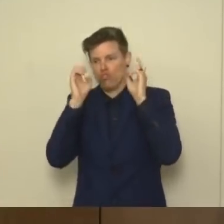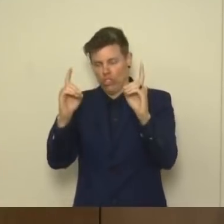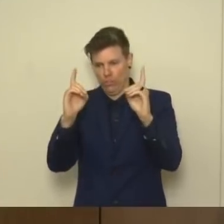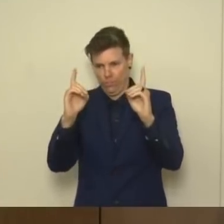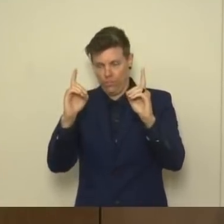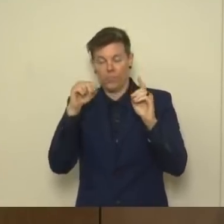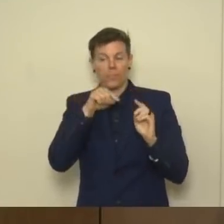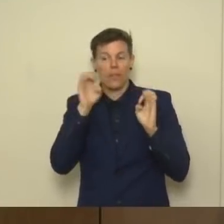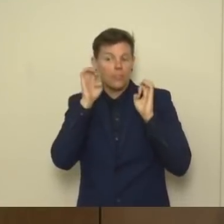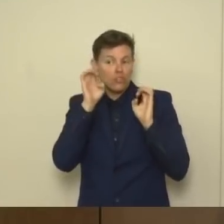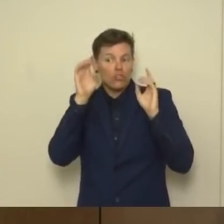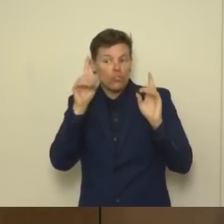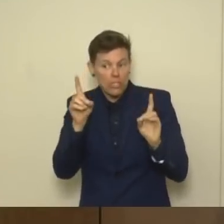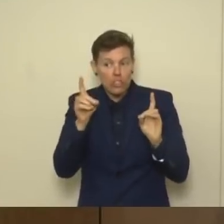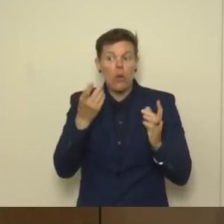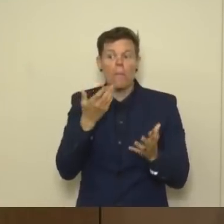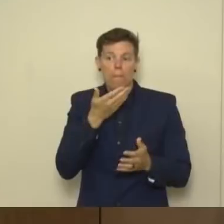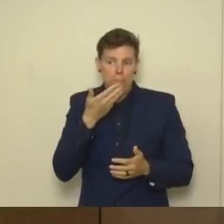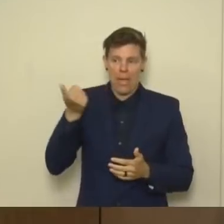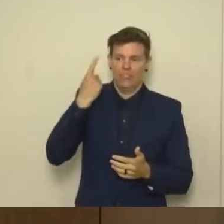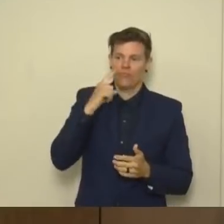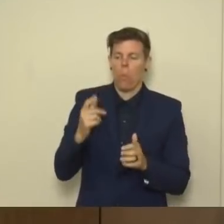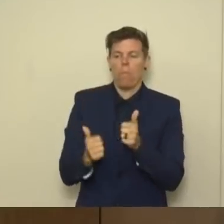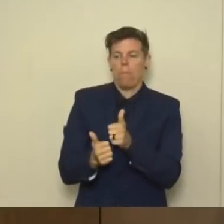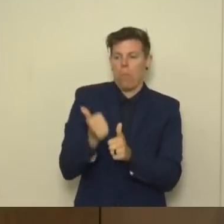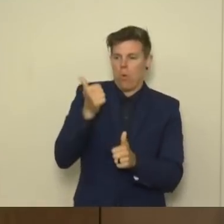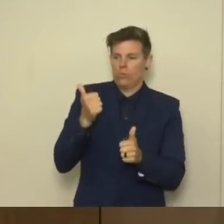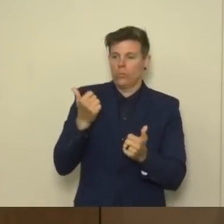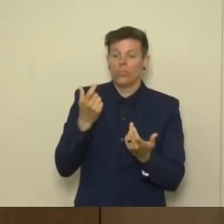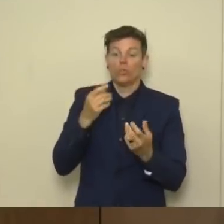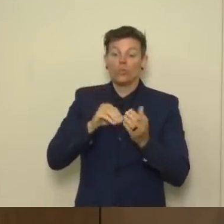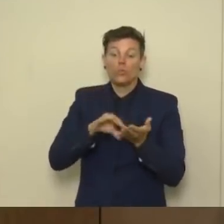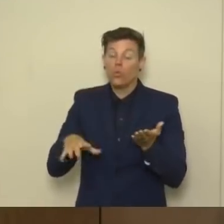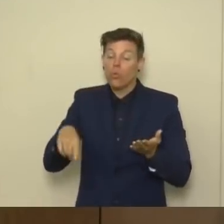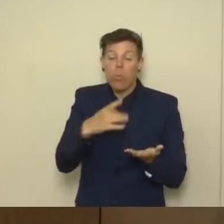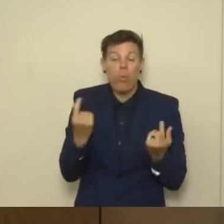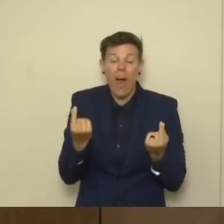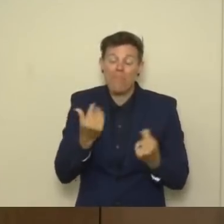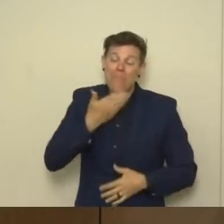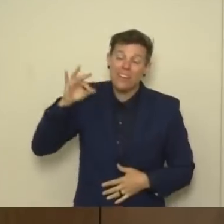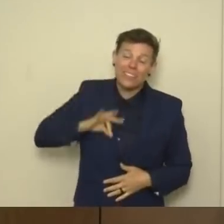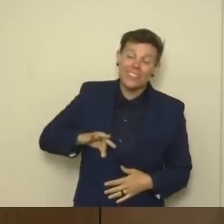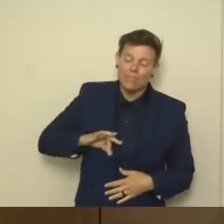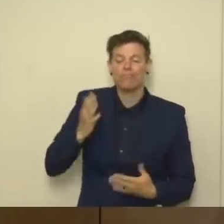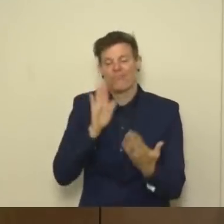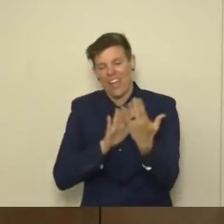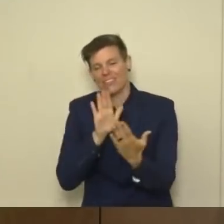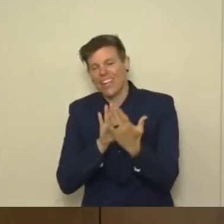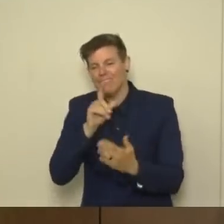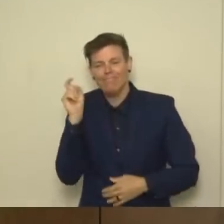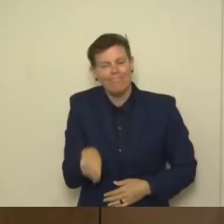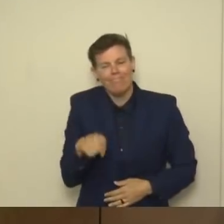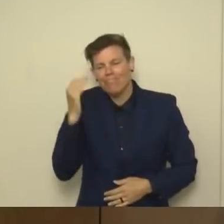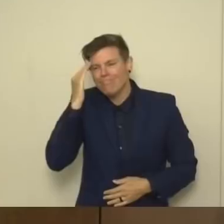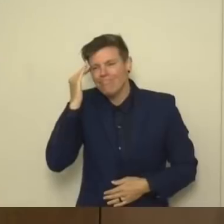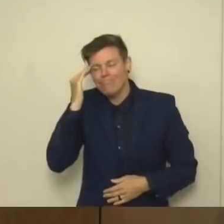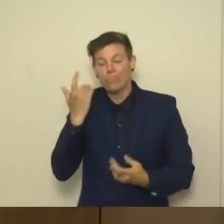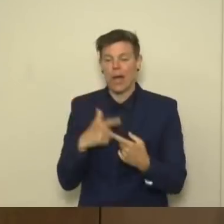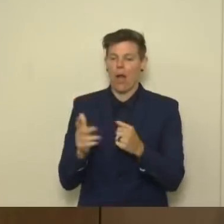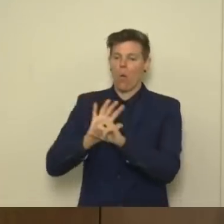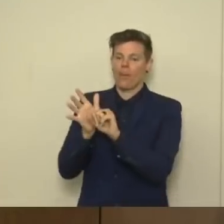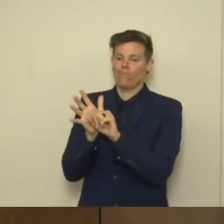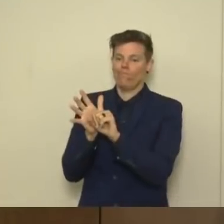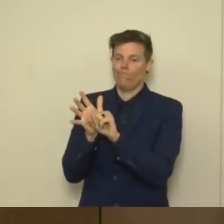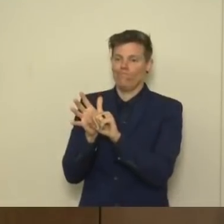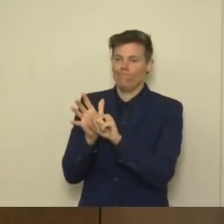actually not all students, but most students in a classroom. But it's also now in a COVID world, we're introducing